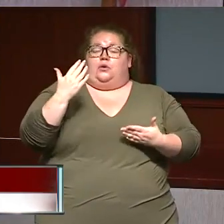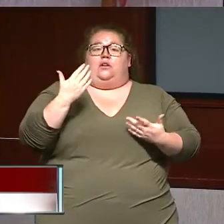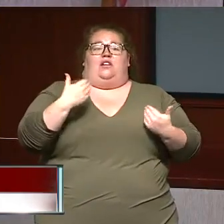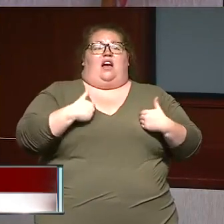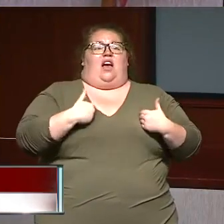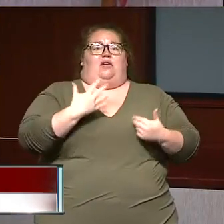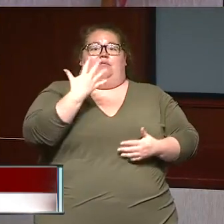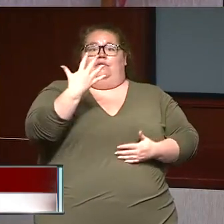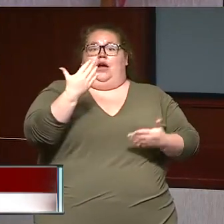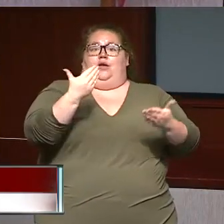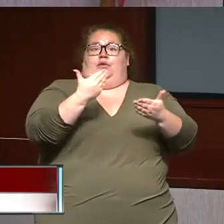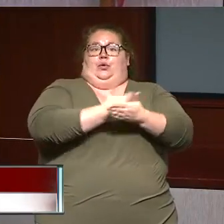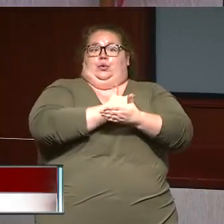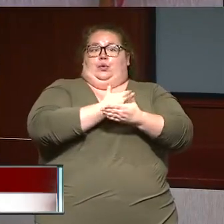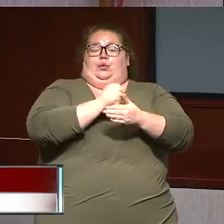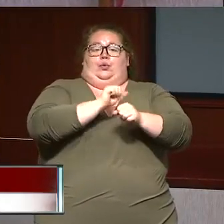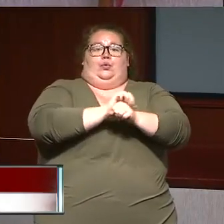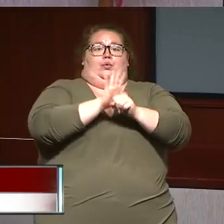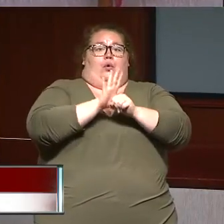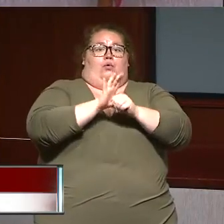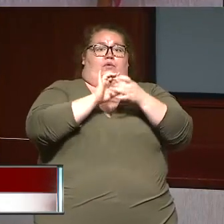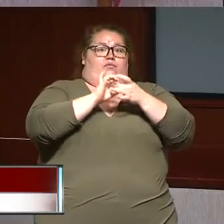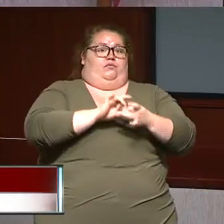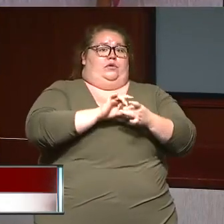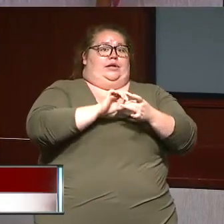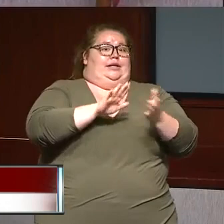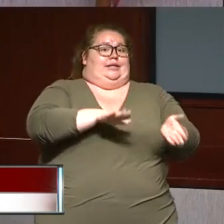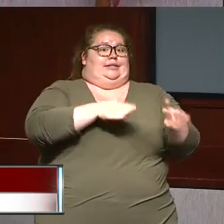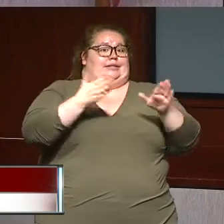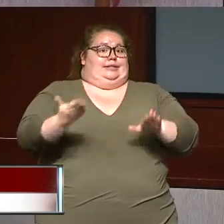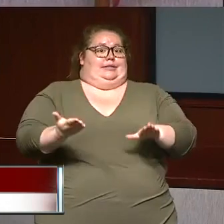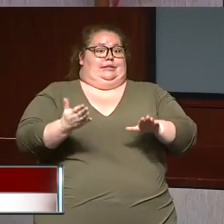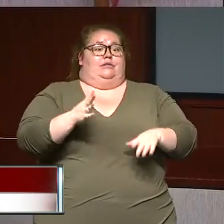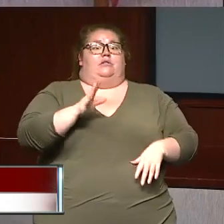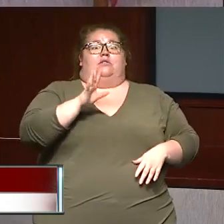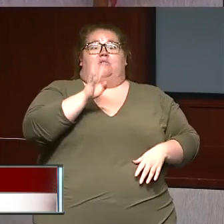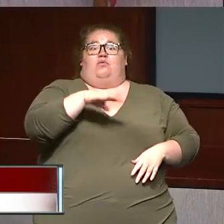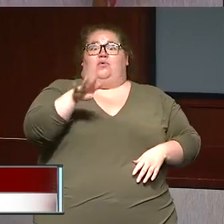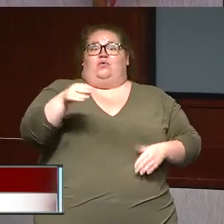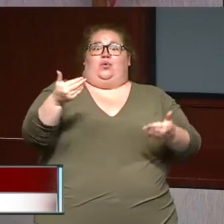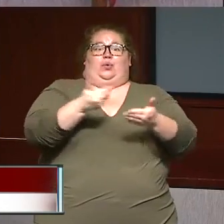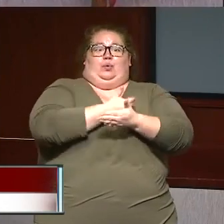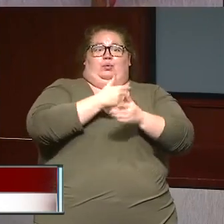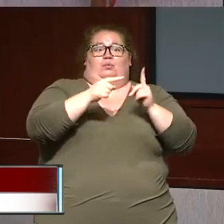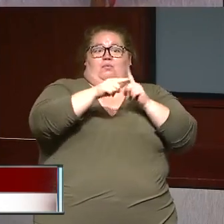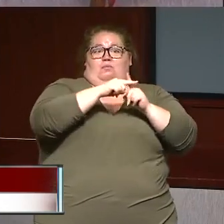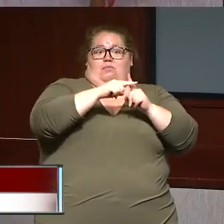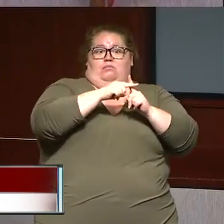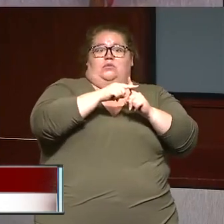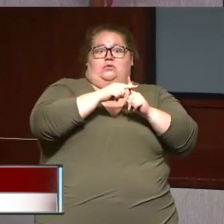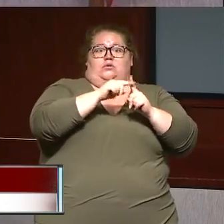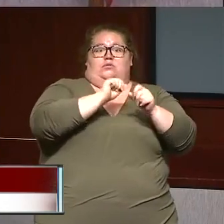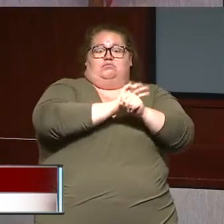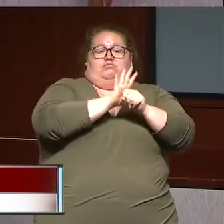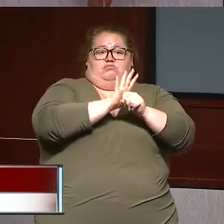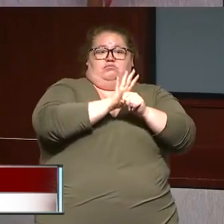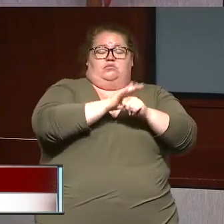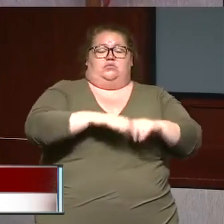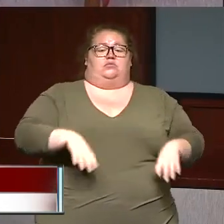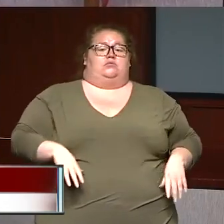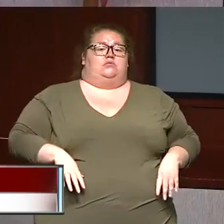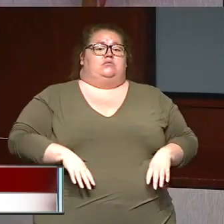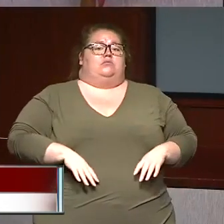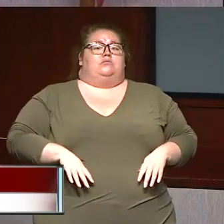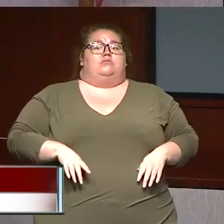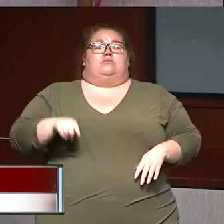new COVID-related deaths and 44 new cases in Kern County. And then just very briefly on the